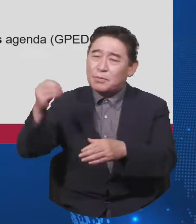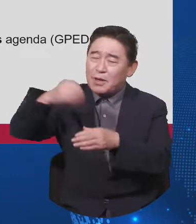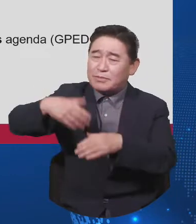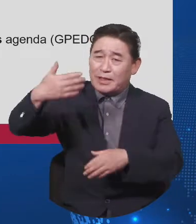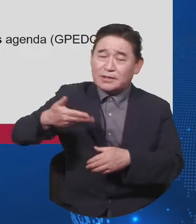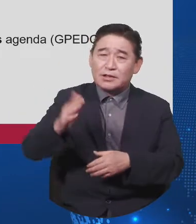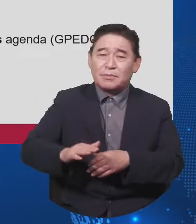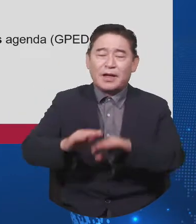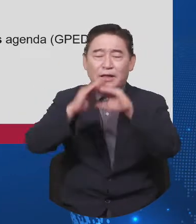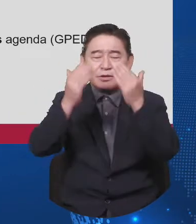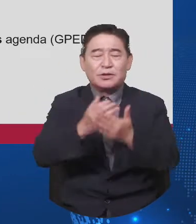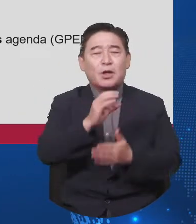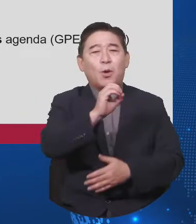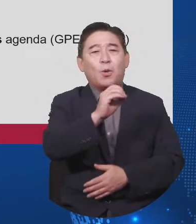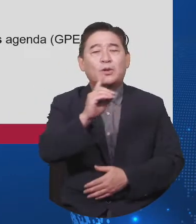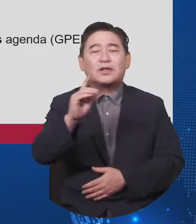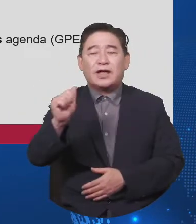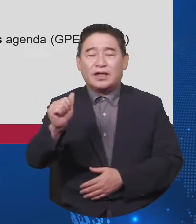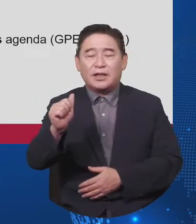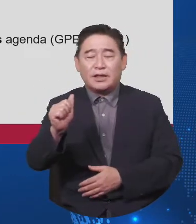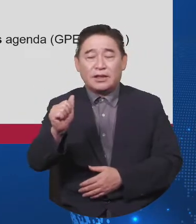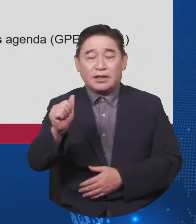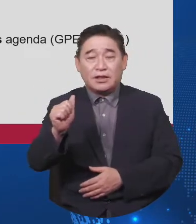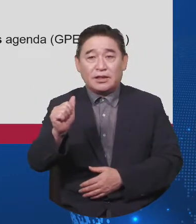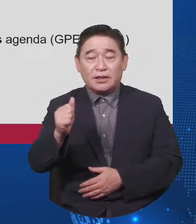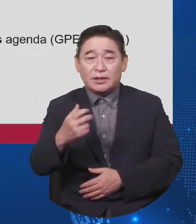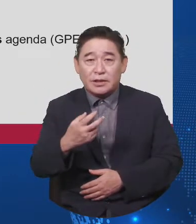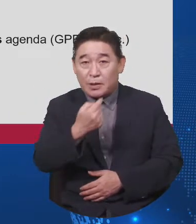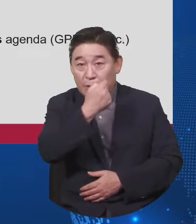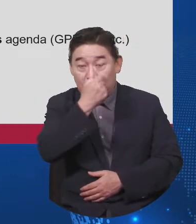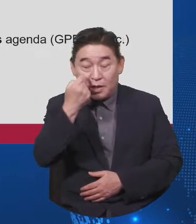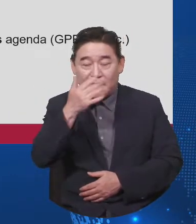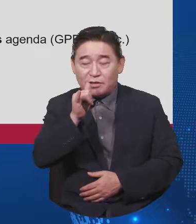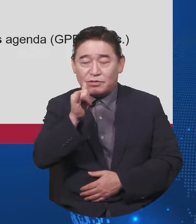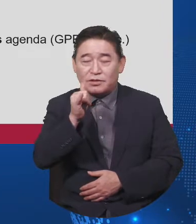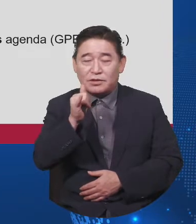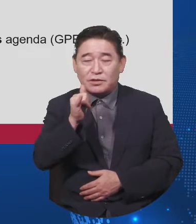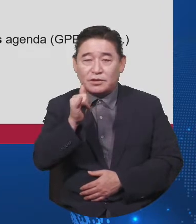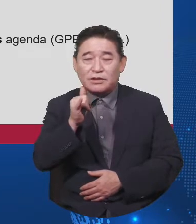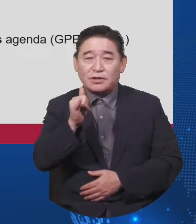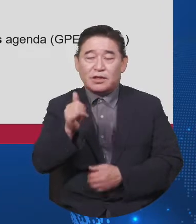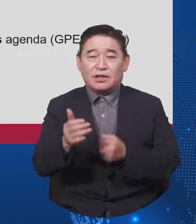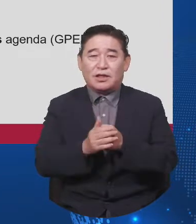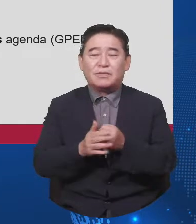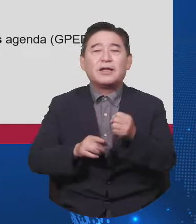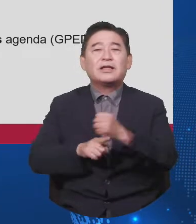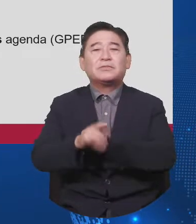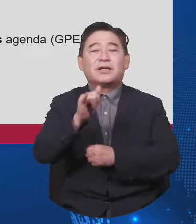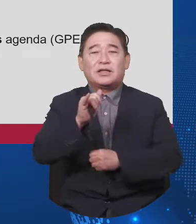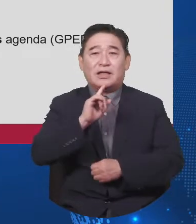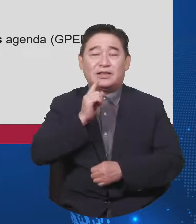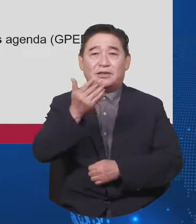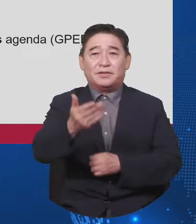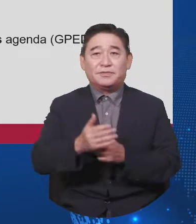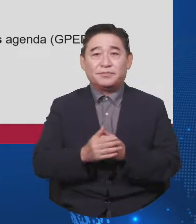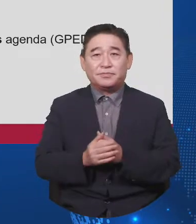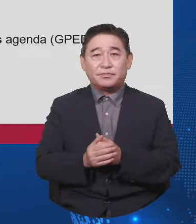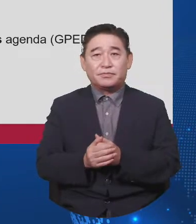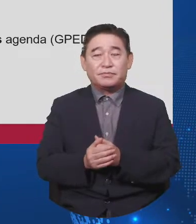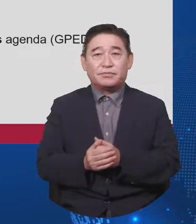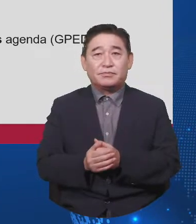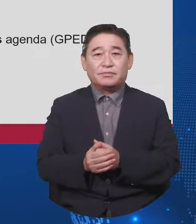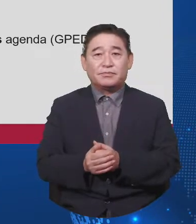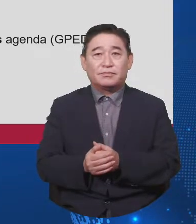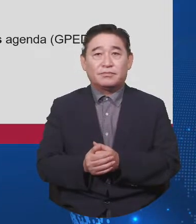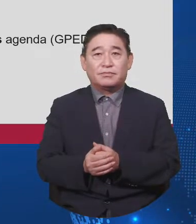contributions. And that might be something what is highly relevant. I would only also want to mention here,